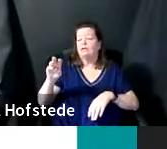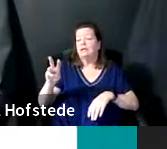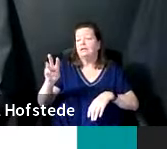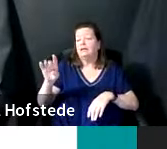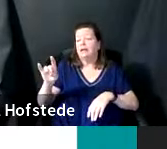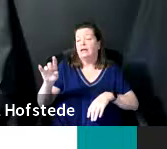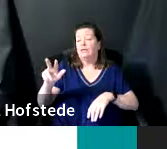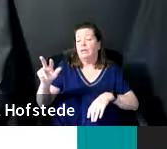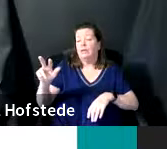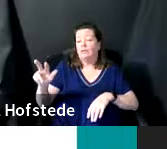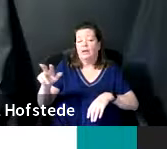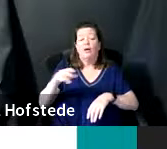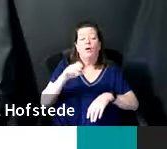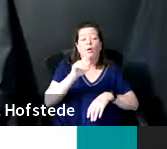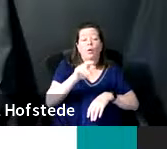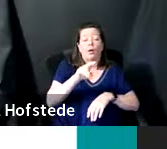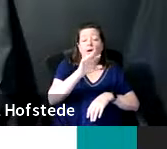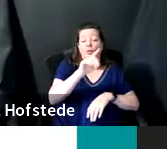1-669-900-6833 or